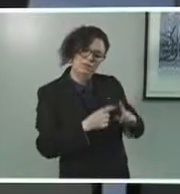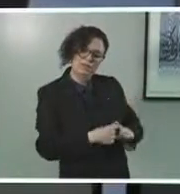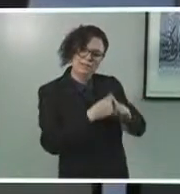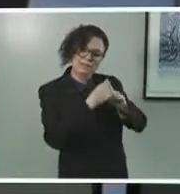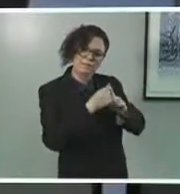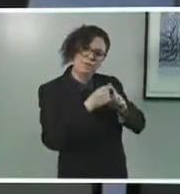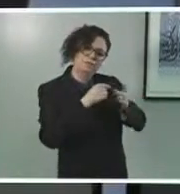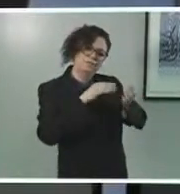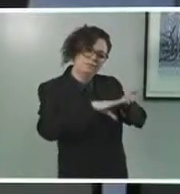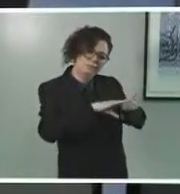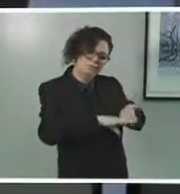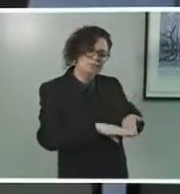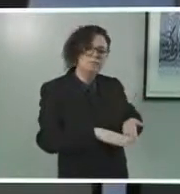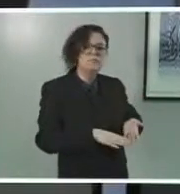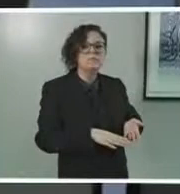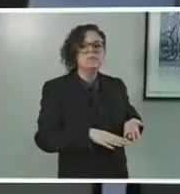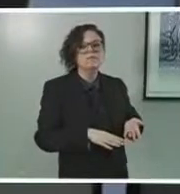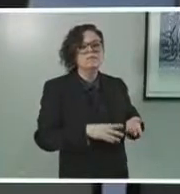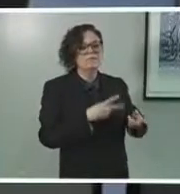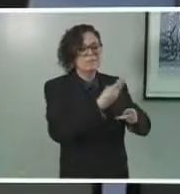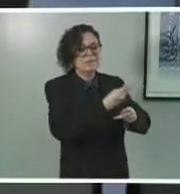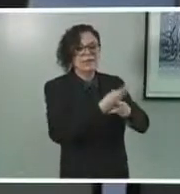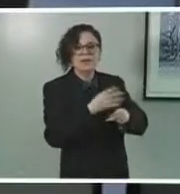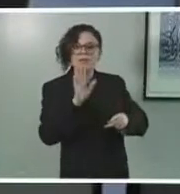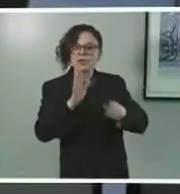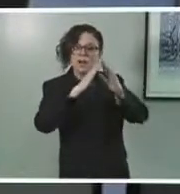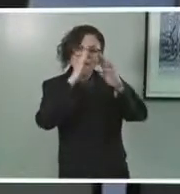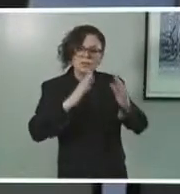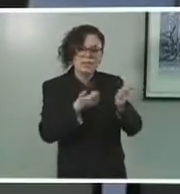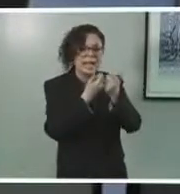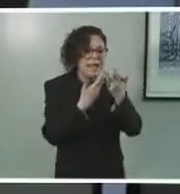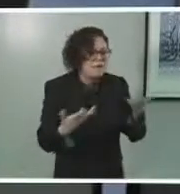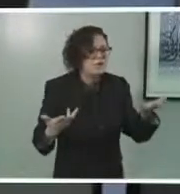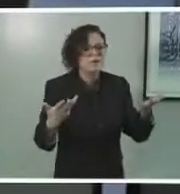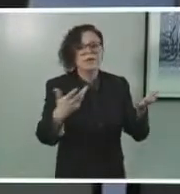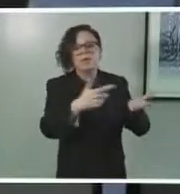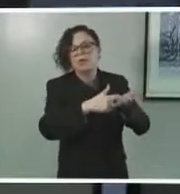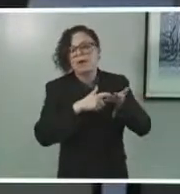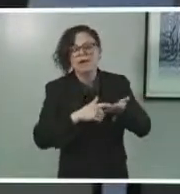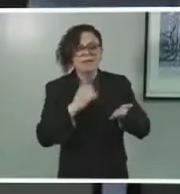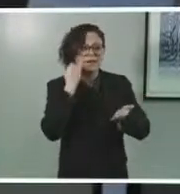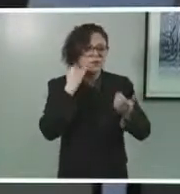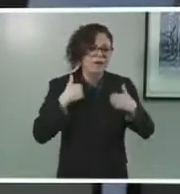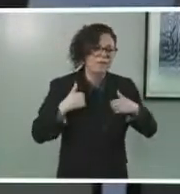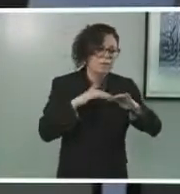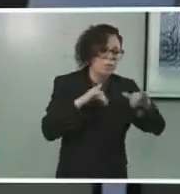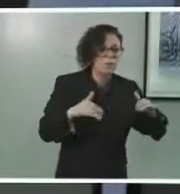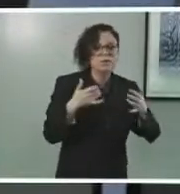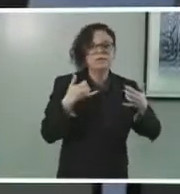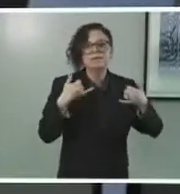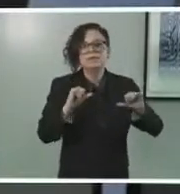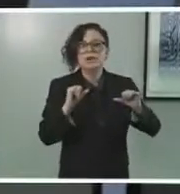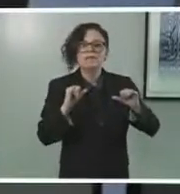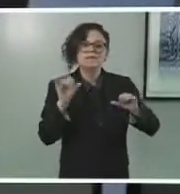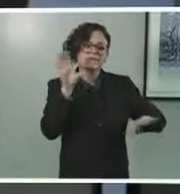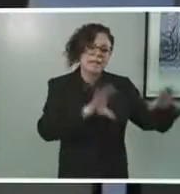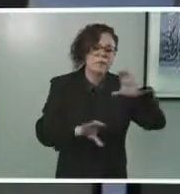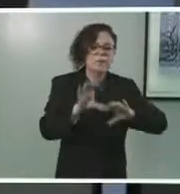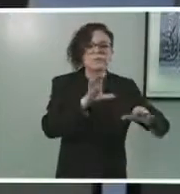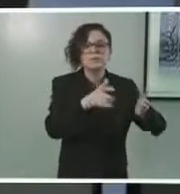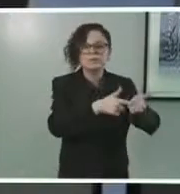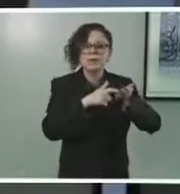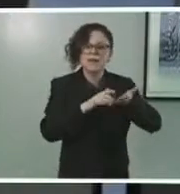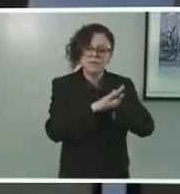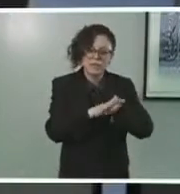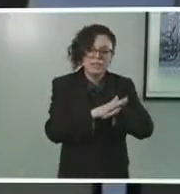your home, and all of the items necessary to maintain your home, whether if you have a pool, it still has to be the chemicals and cleaning, so I